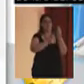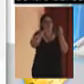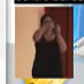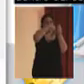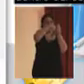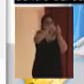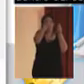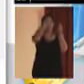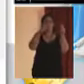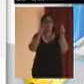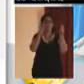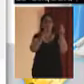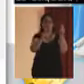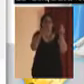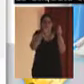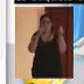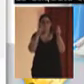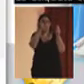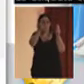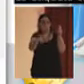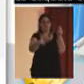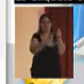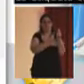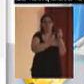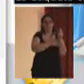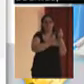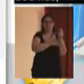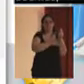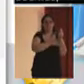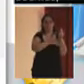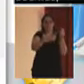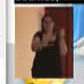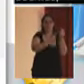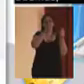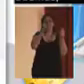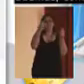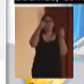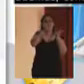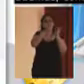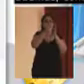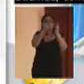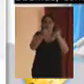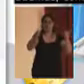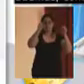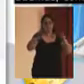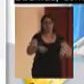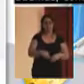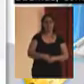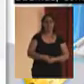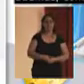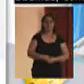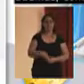inside the object, so that the label is invisible for the user. And also, it's a